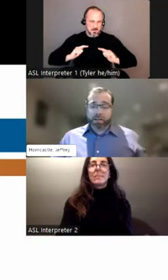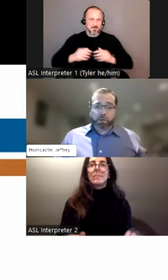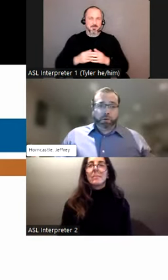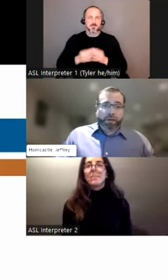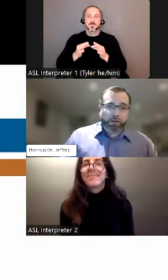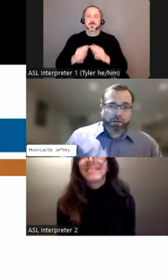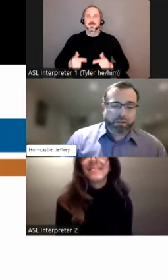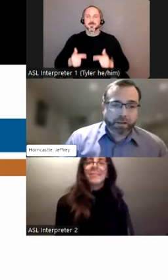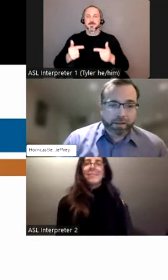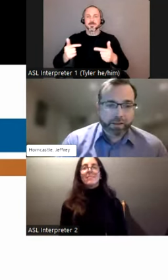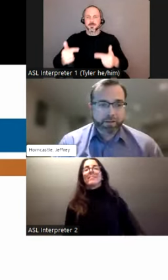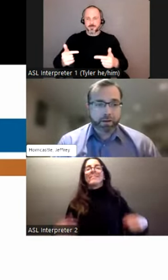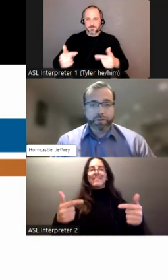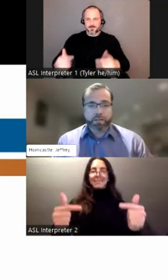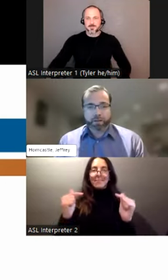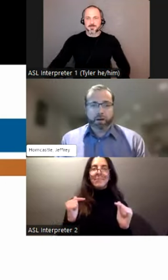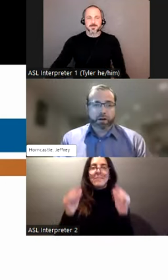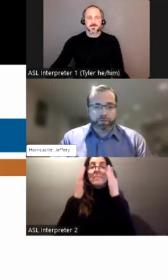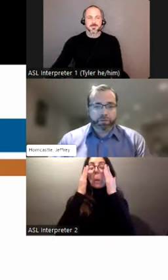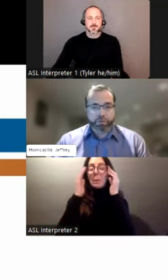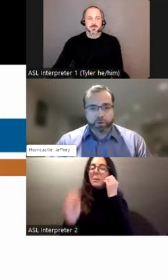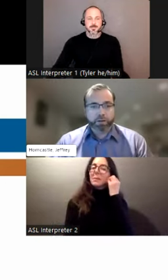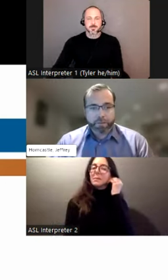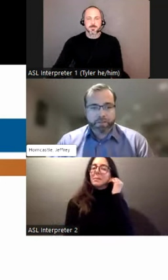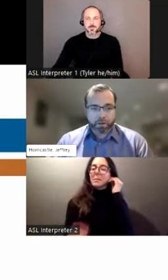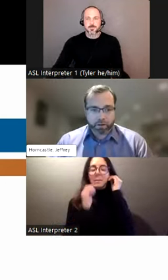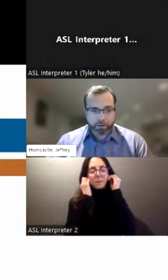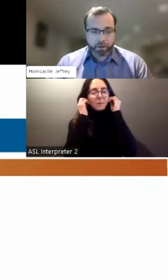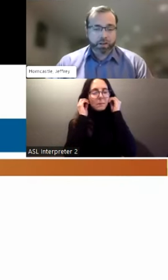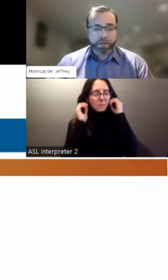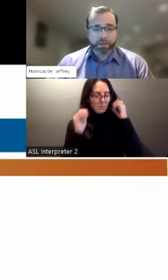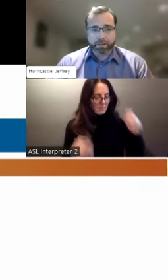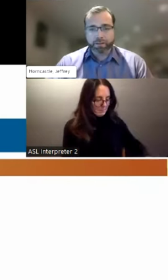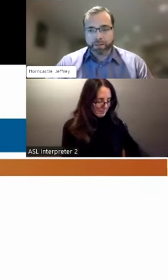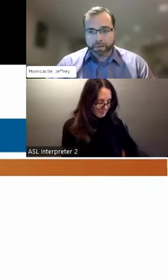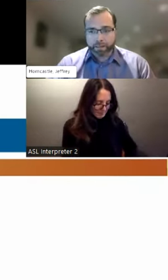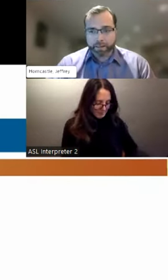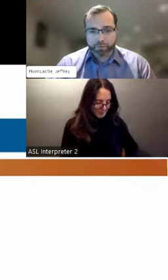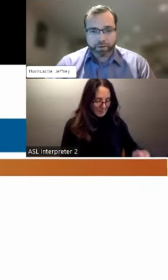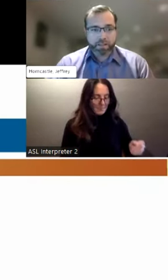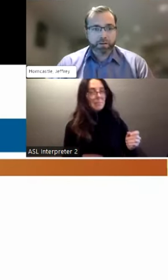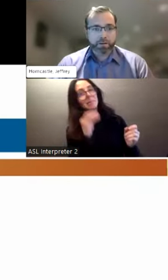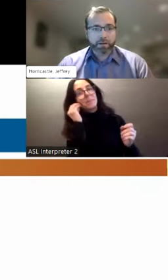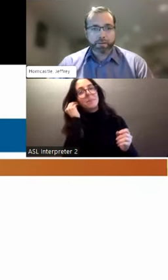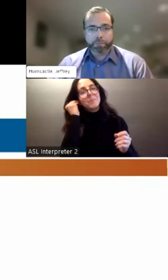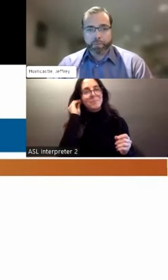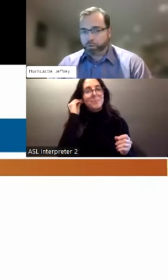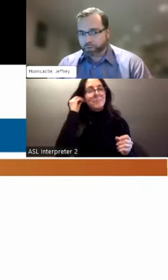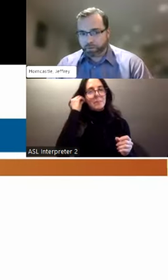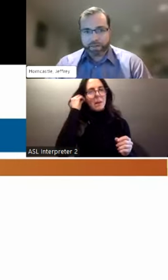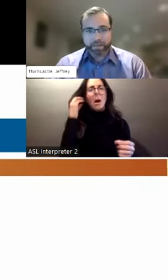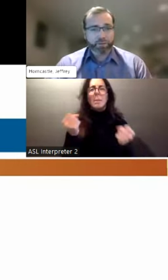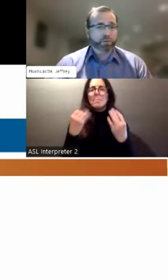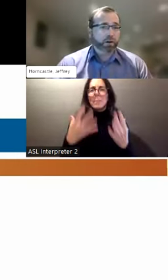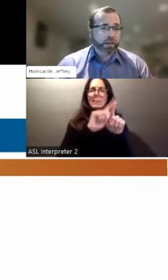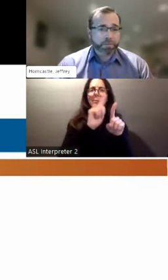Yeah, so I mean, there's obviously a lot of different fraud types that are documented at the Canadian Anti-Fraud Center, over